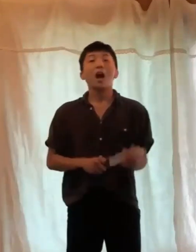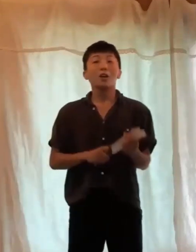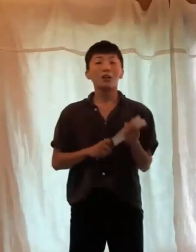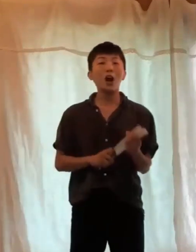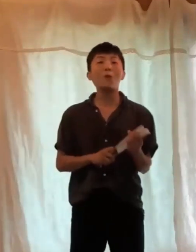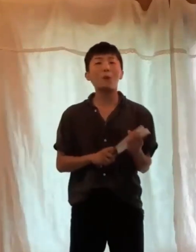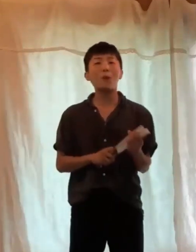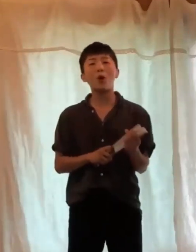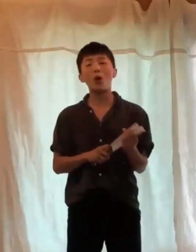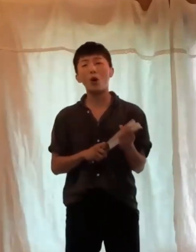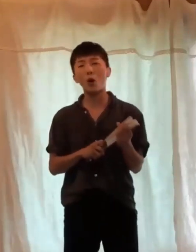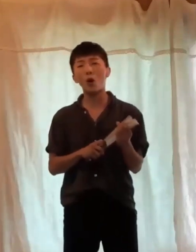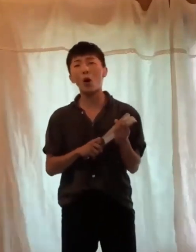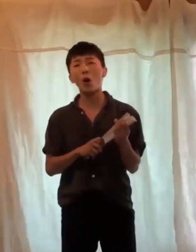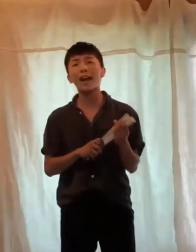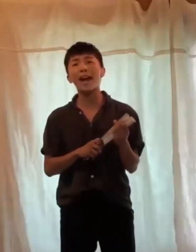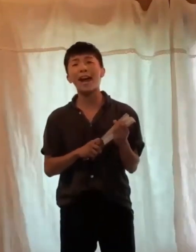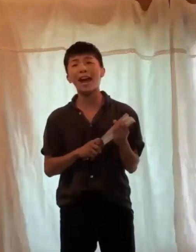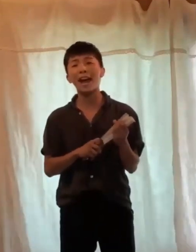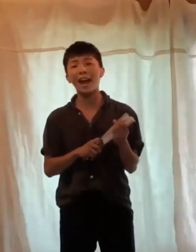I actually think we can stop here.